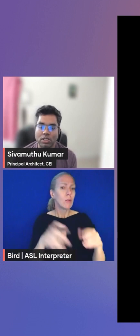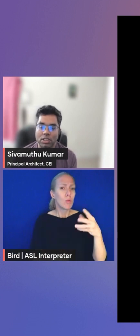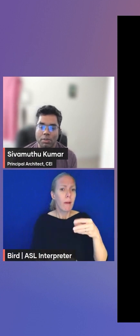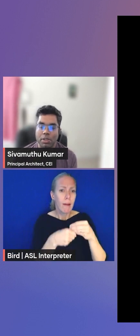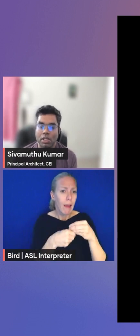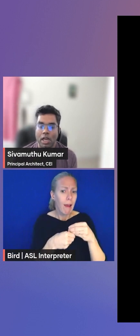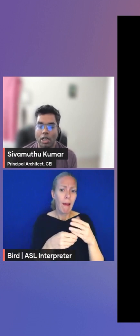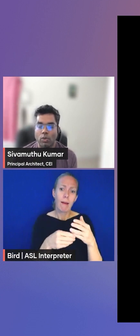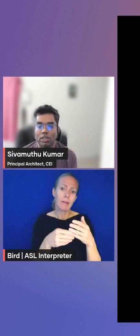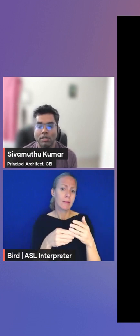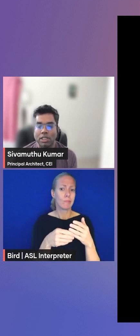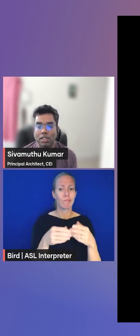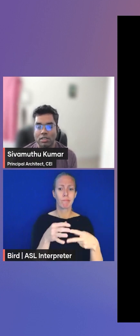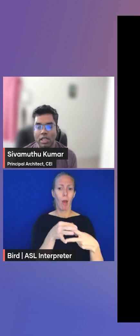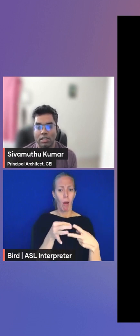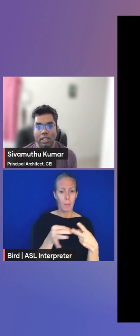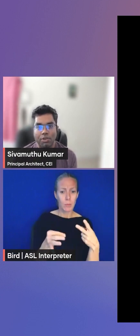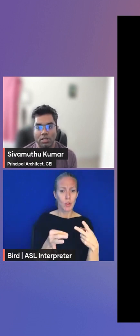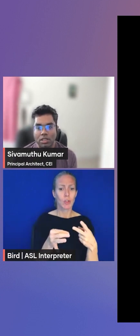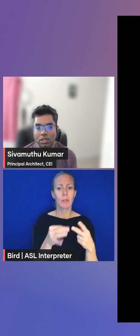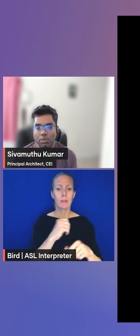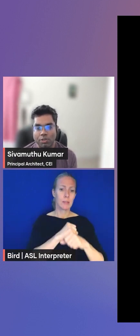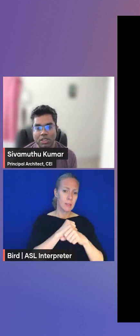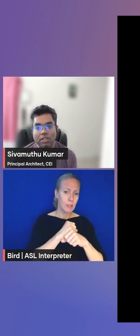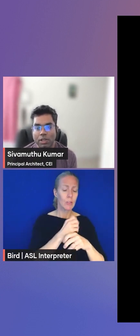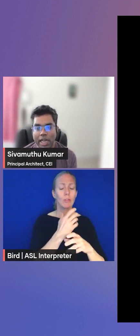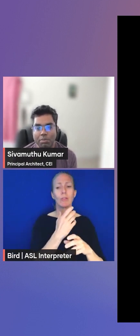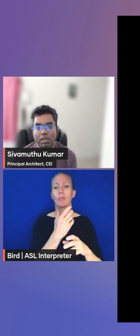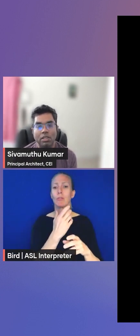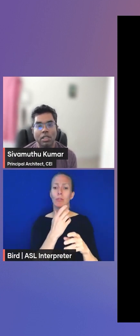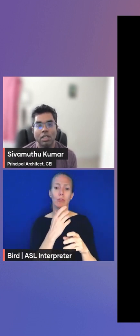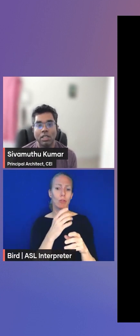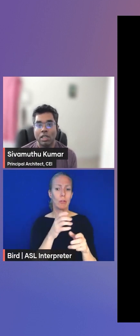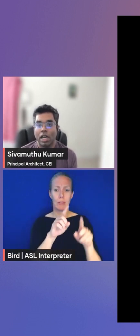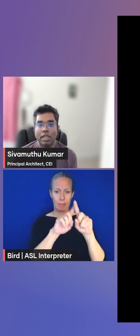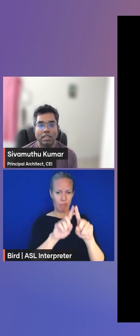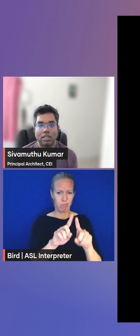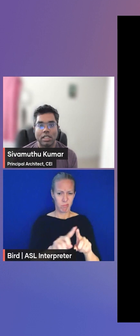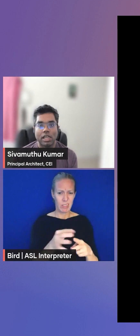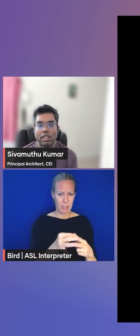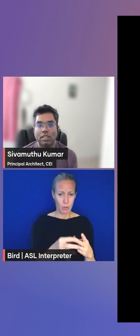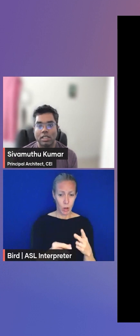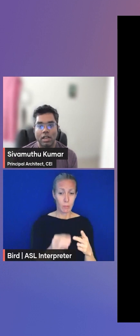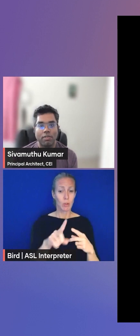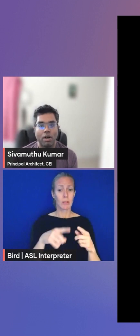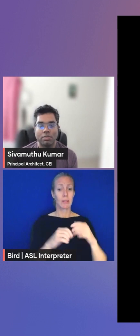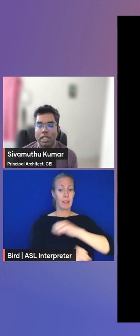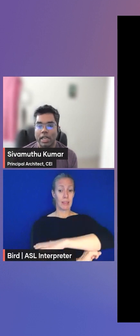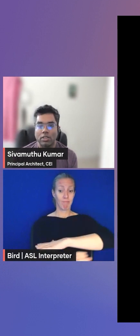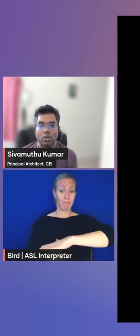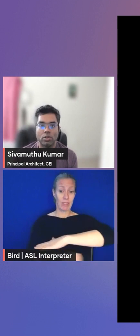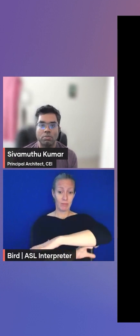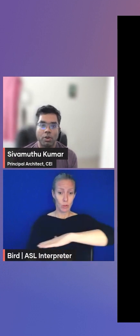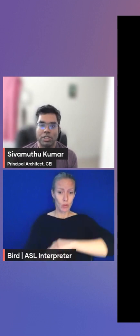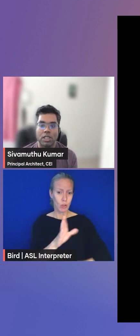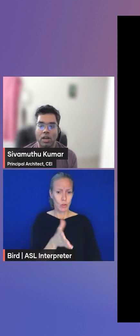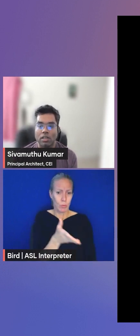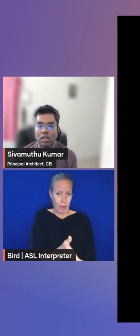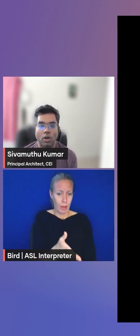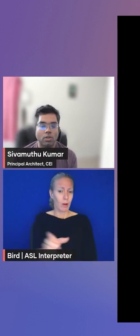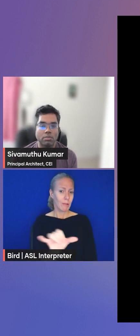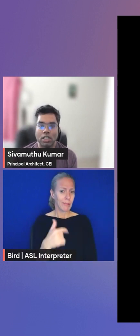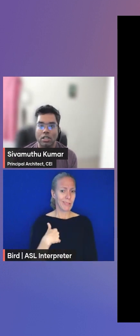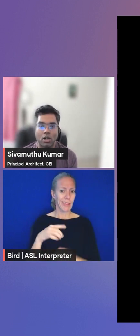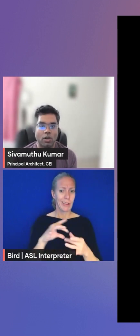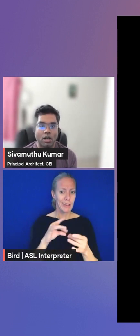manual approval step. And once everything is done, the infrastructure provisioning will happen. And as I said, like the Terraform can do provisioning